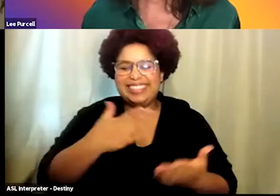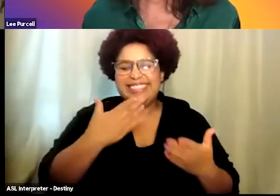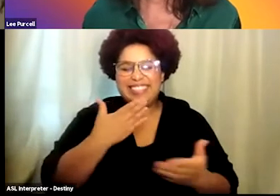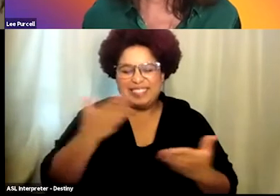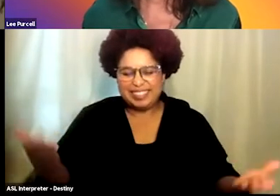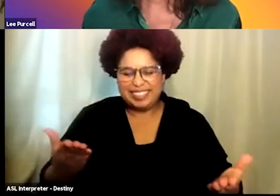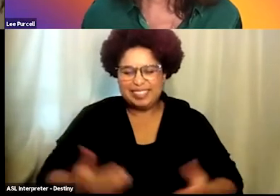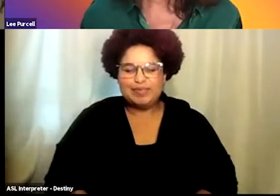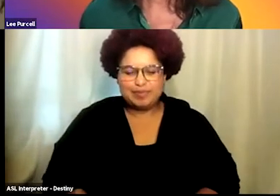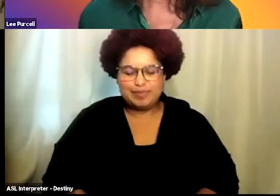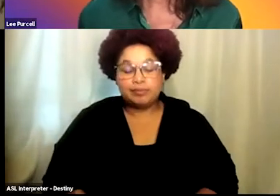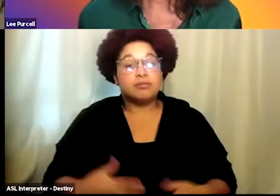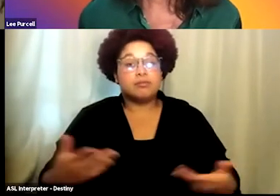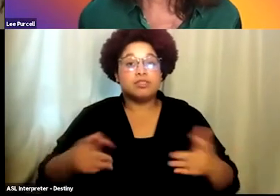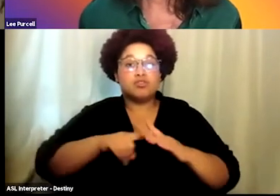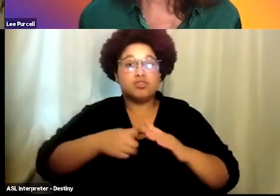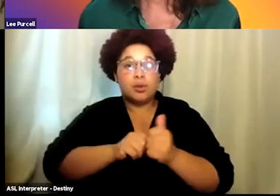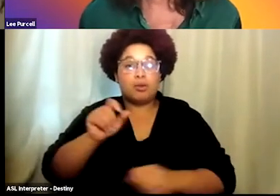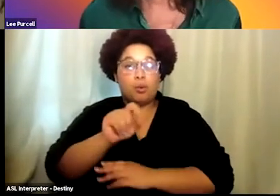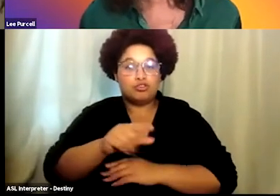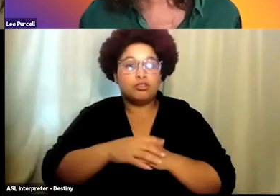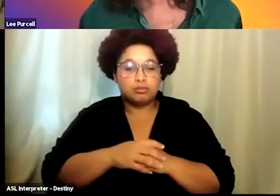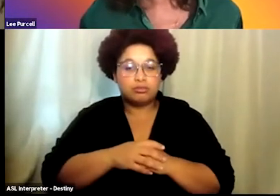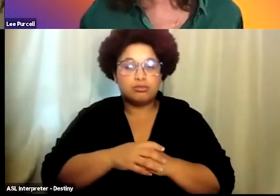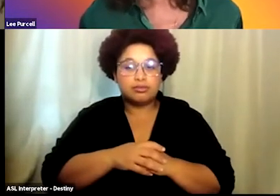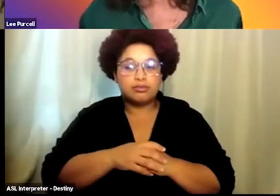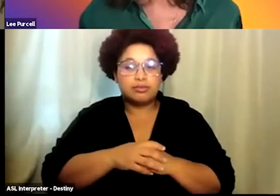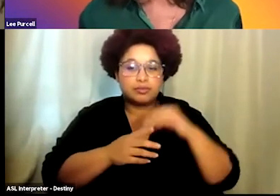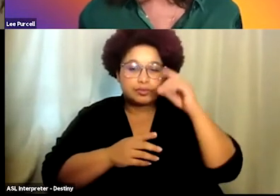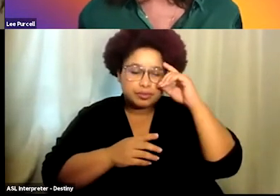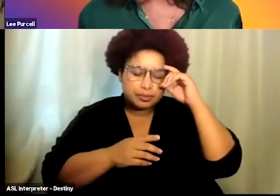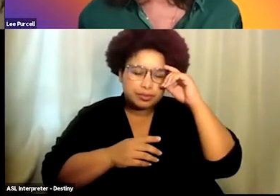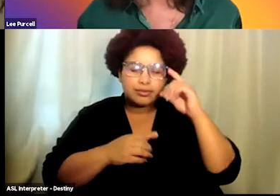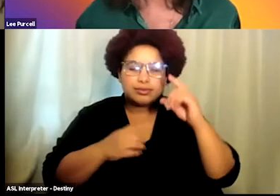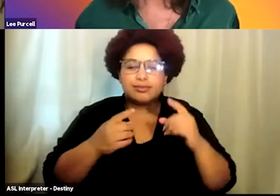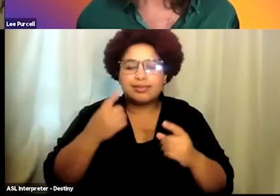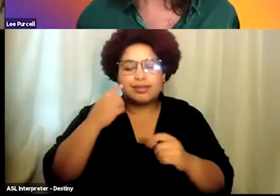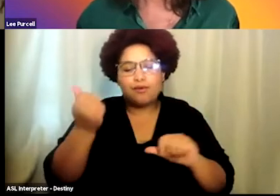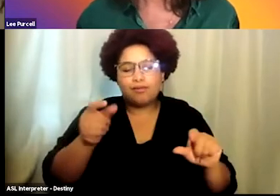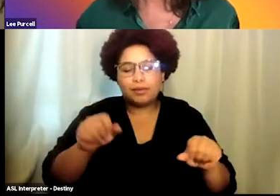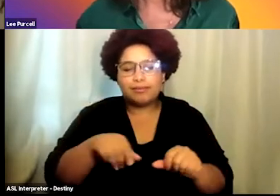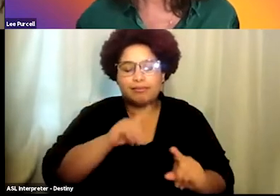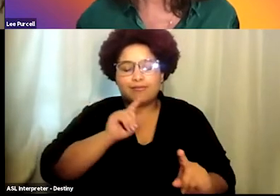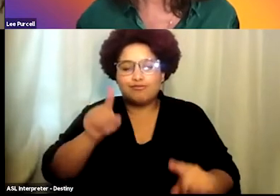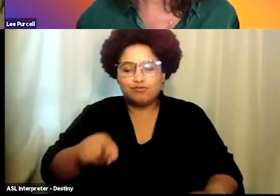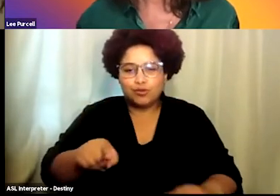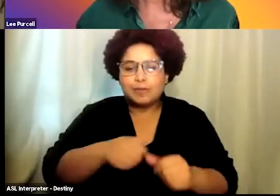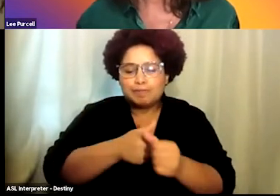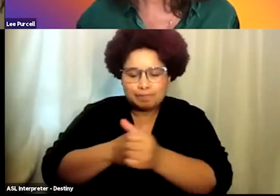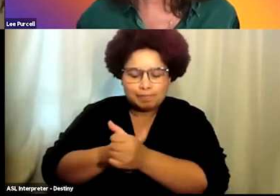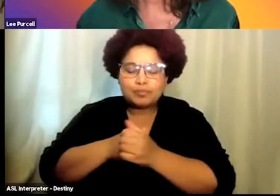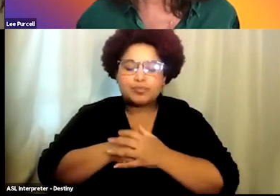So I would like to start with a question that I think each of you might answer. Given